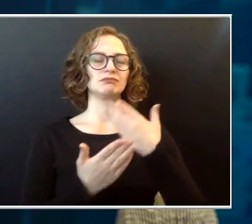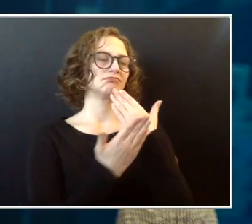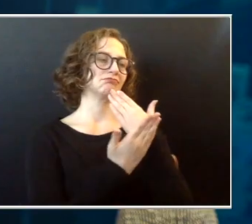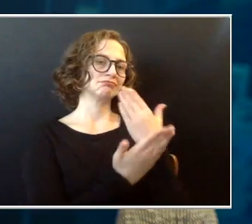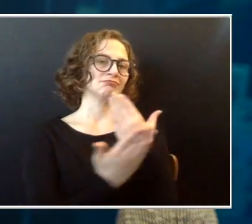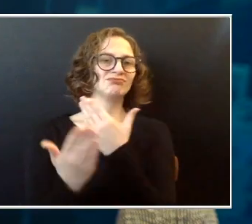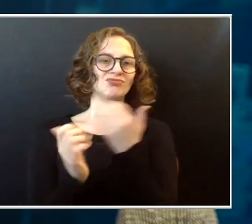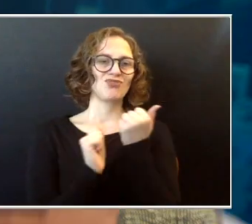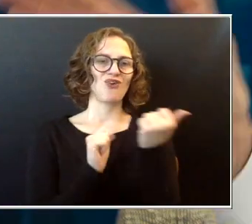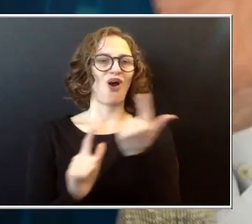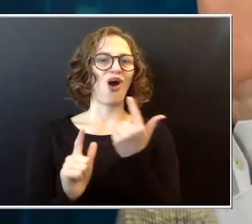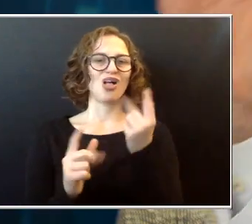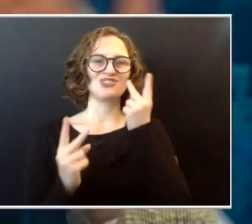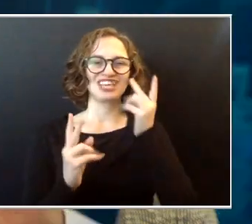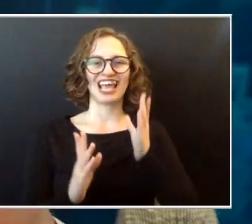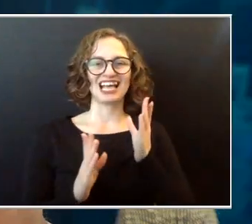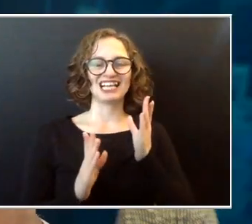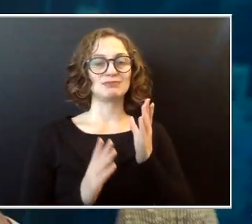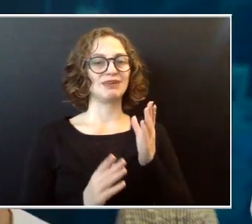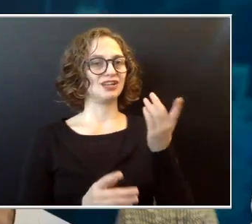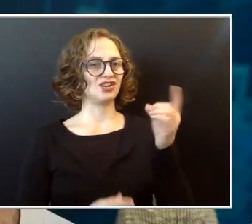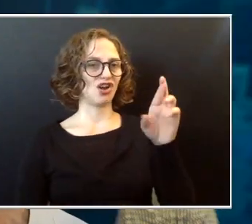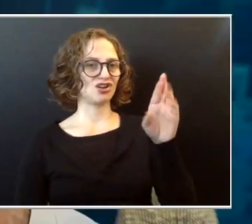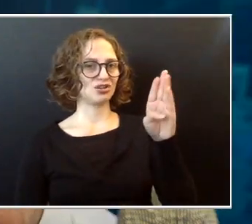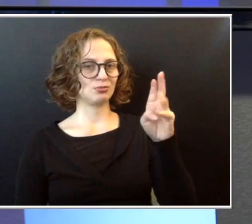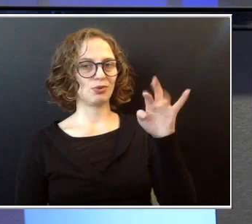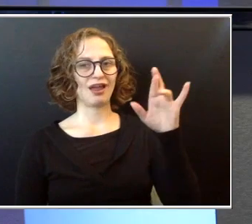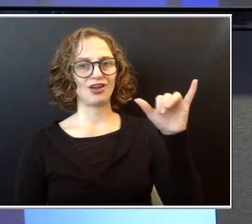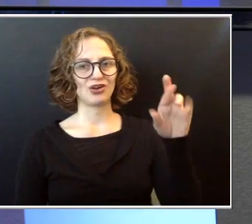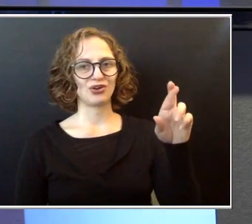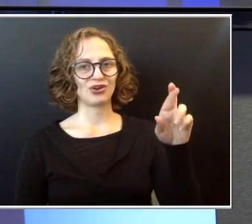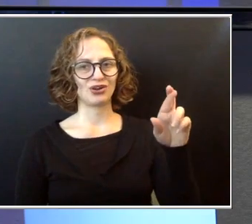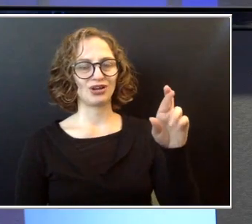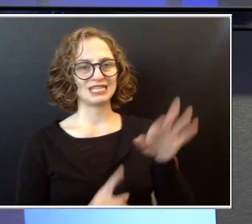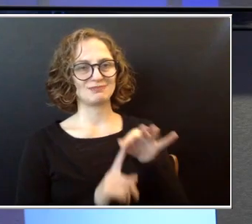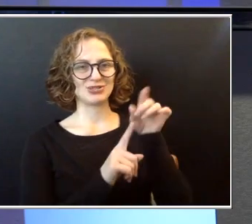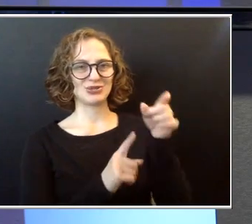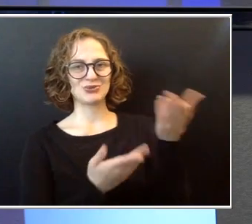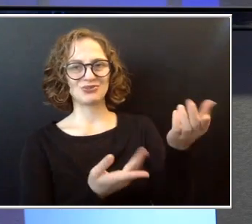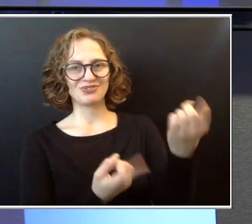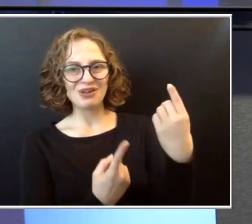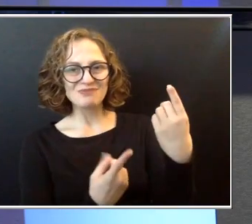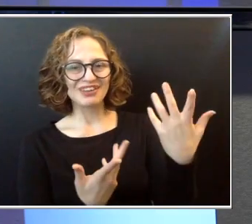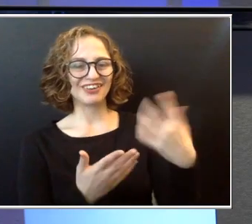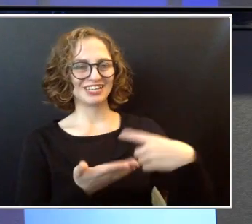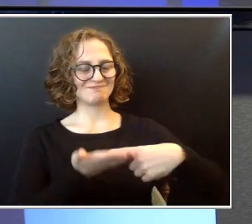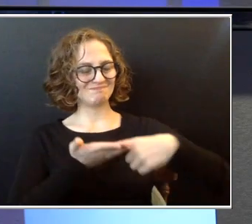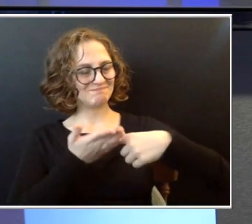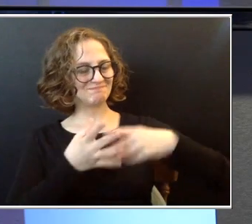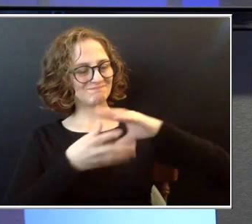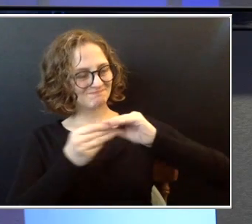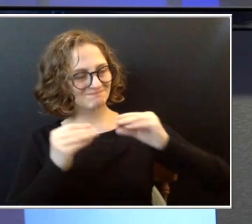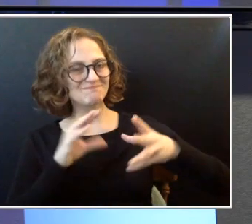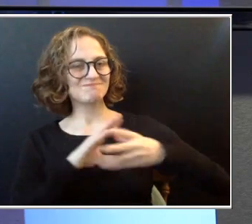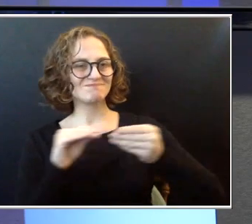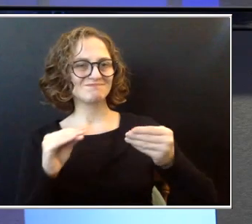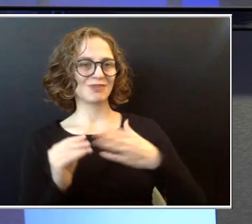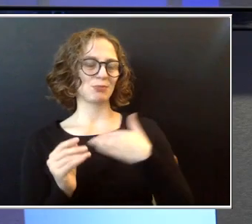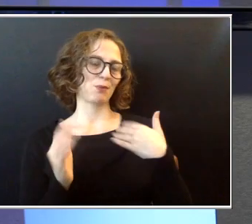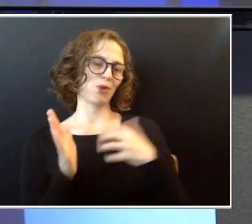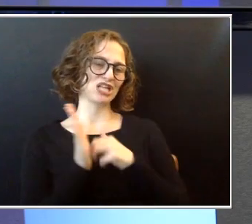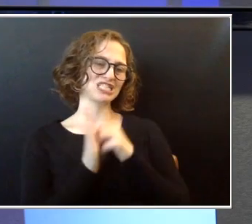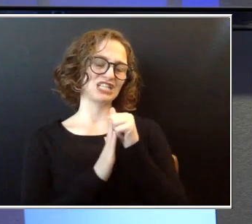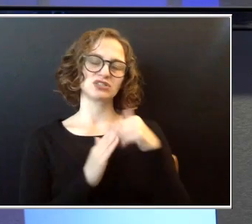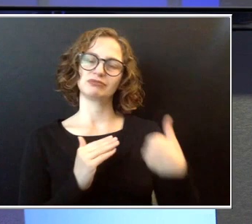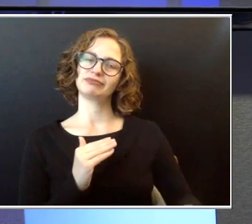for being here, but Dr. Byer, especially to you, to come Thank over you, there, Dr. as I Stites. say, and talk about this story about Absolutely. breast cancer is awesome. And